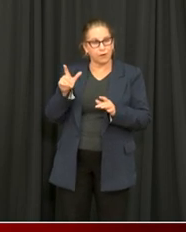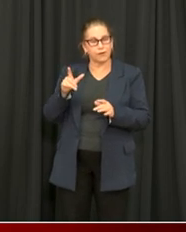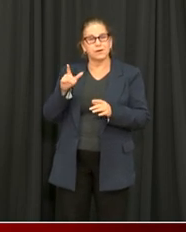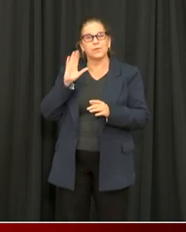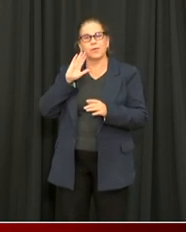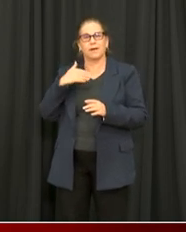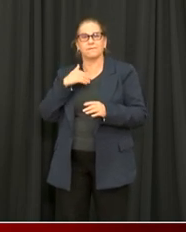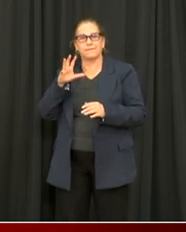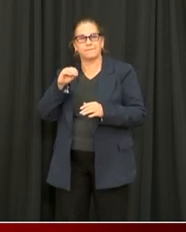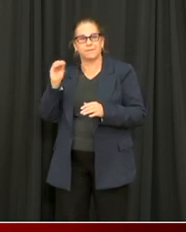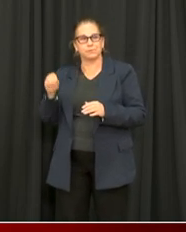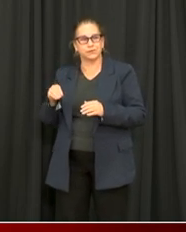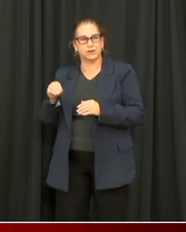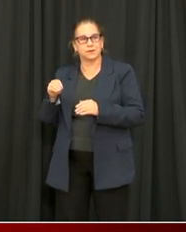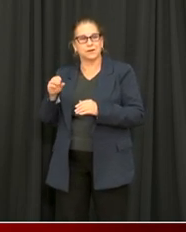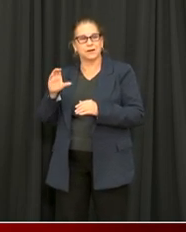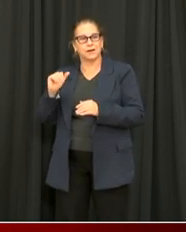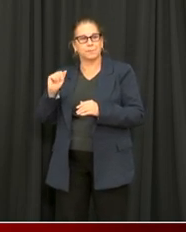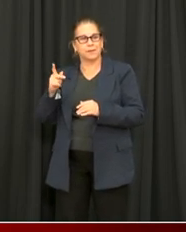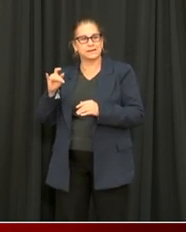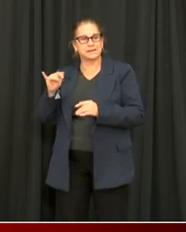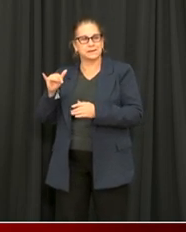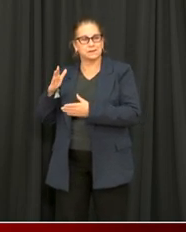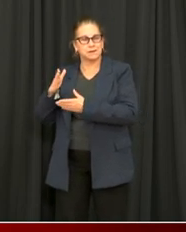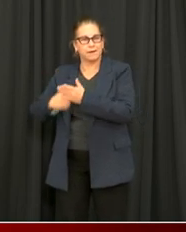Colleges and universities can open